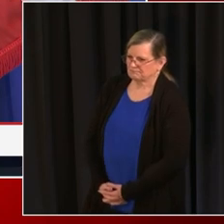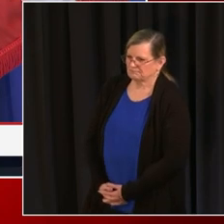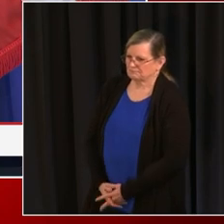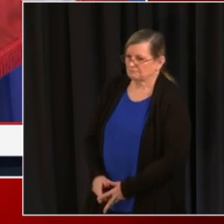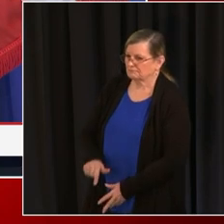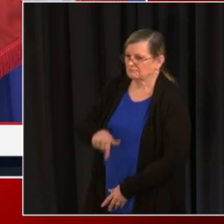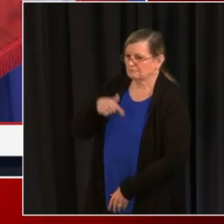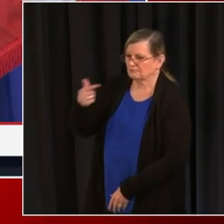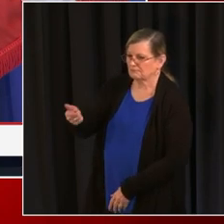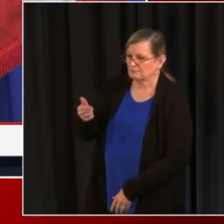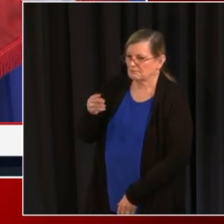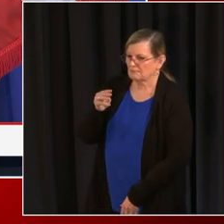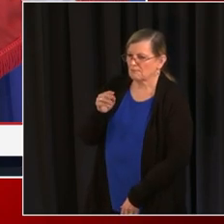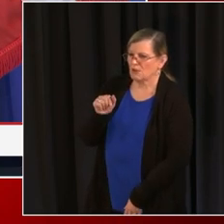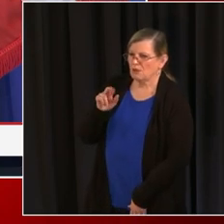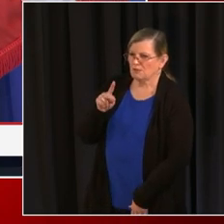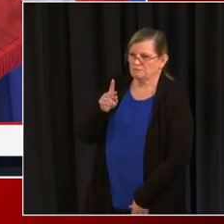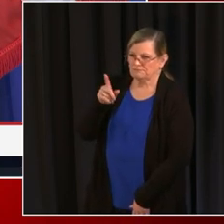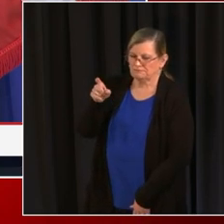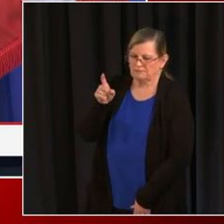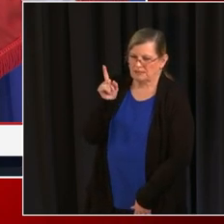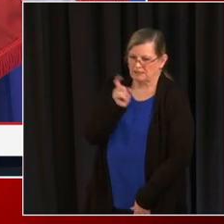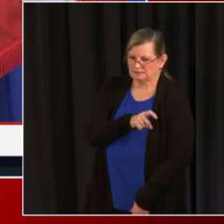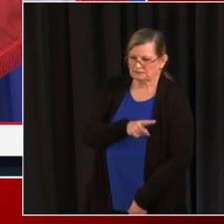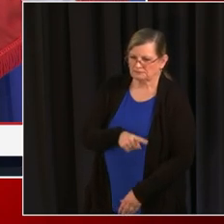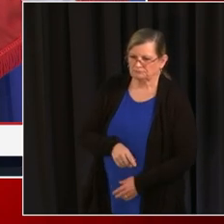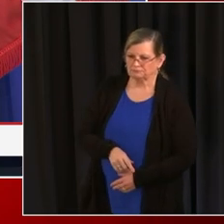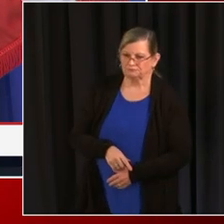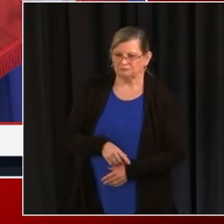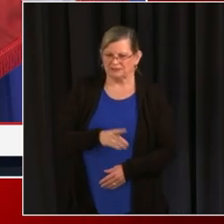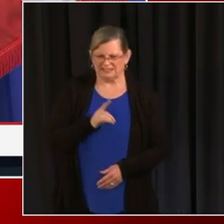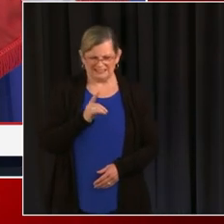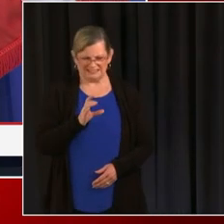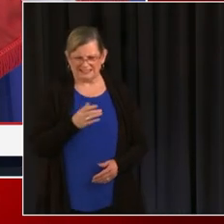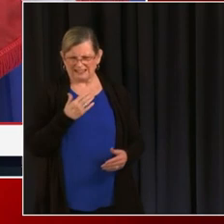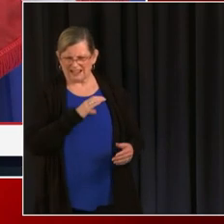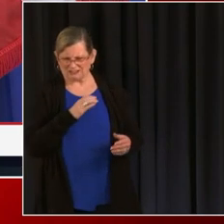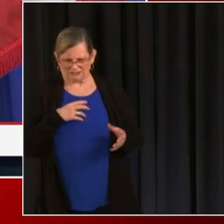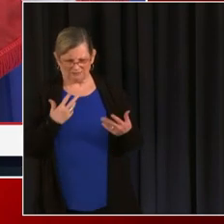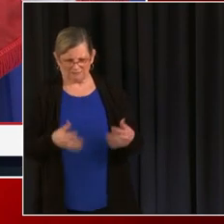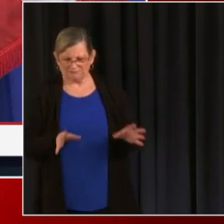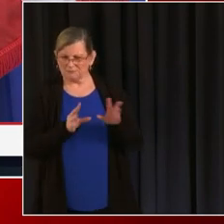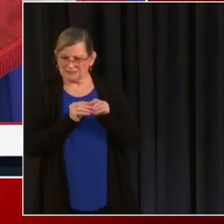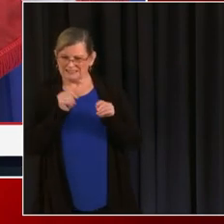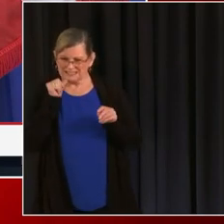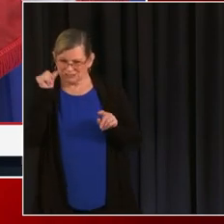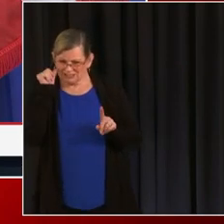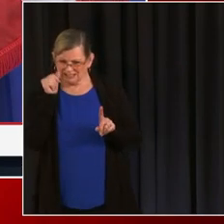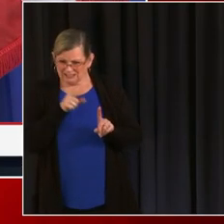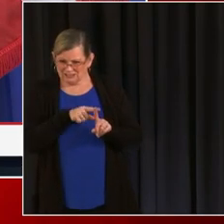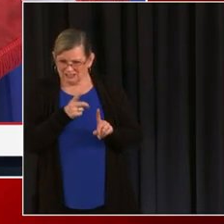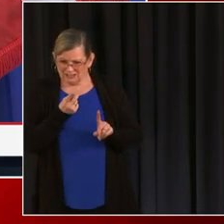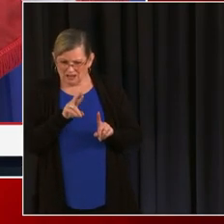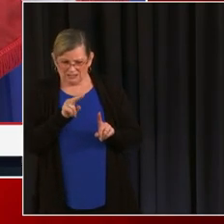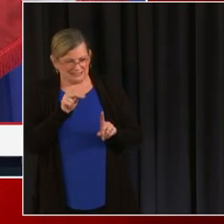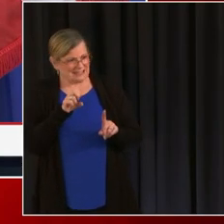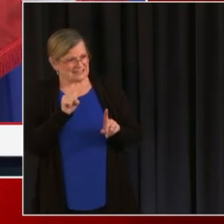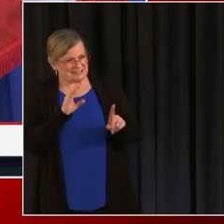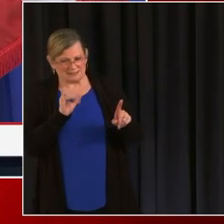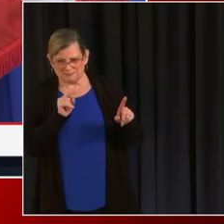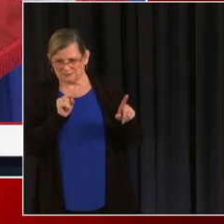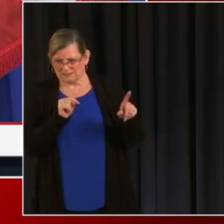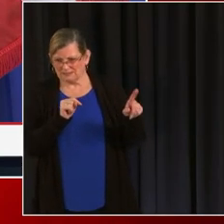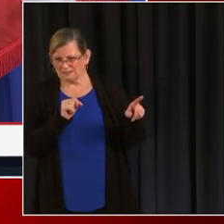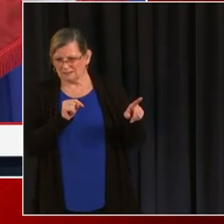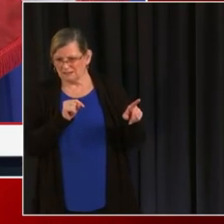Yes. I'm referring to the council call yesterday. Dr. Nesbitt, I'm wondering if I heard Dr.